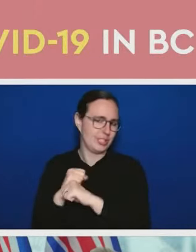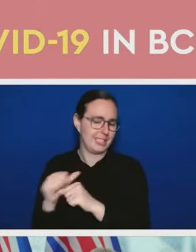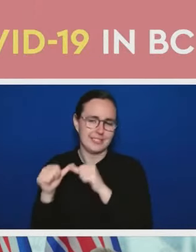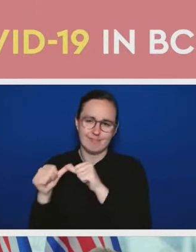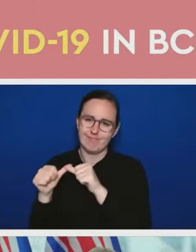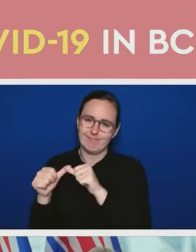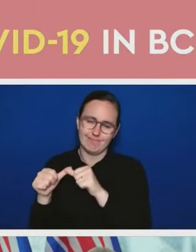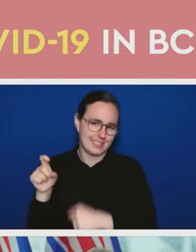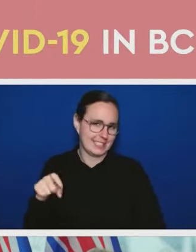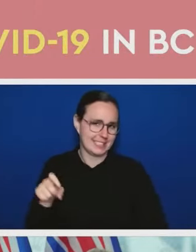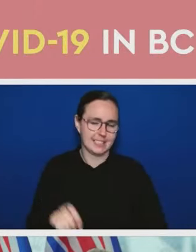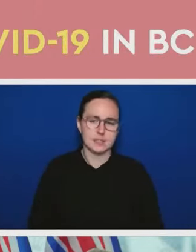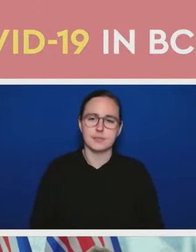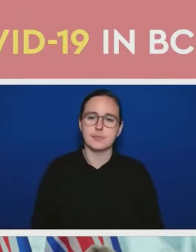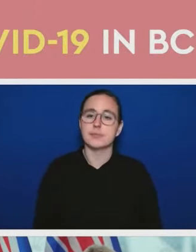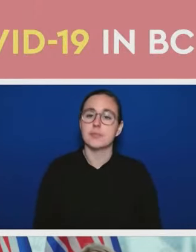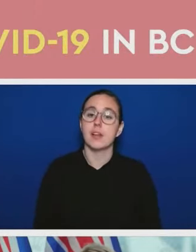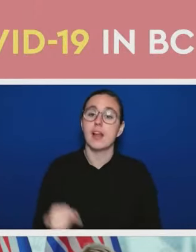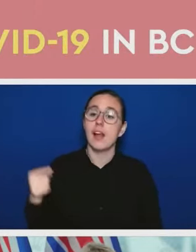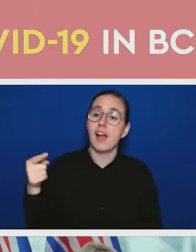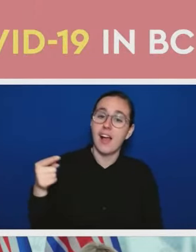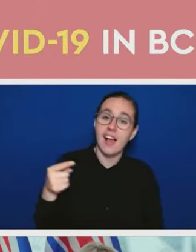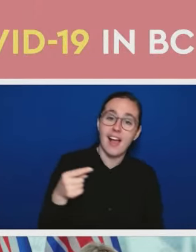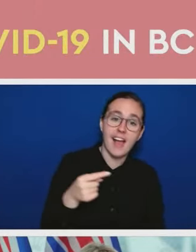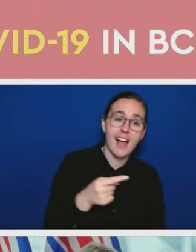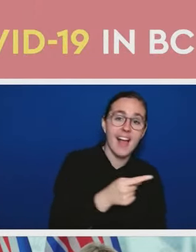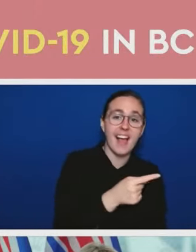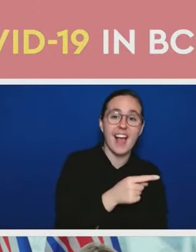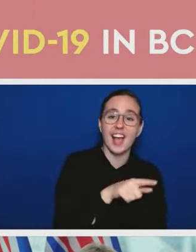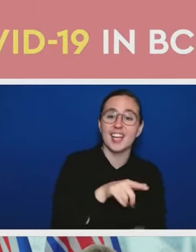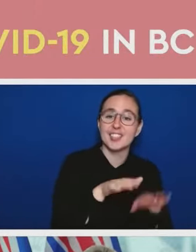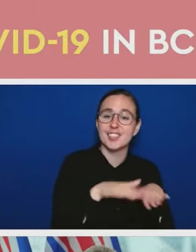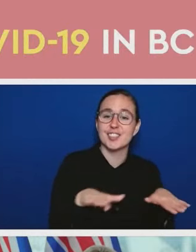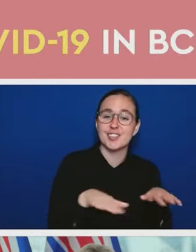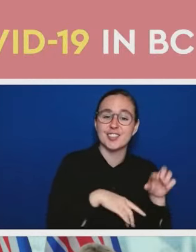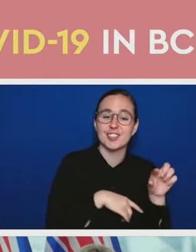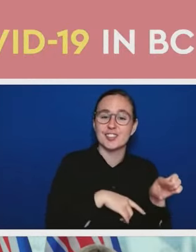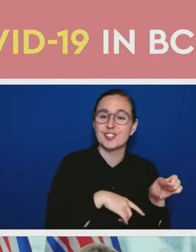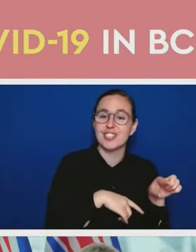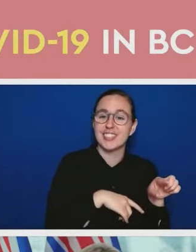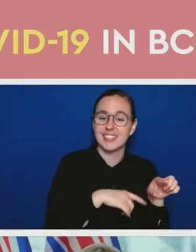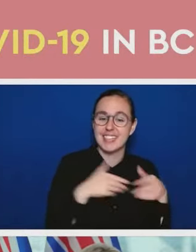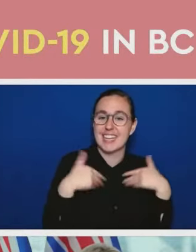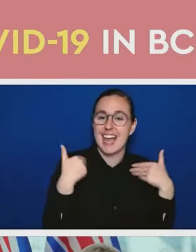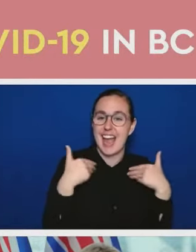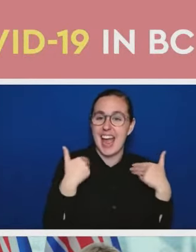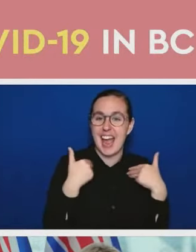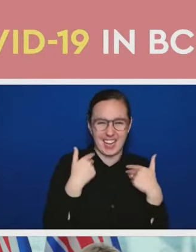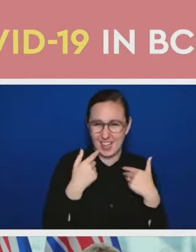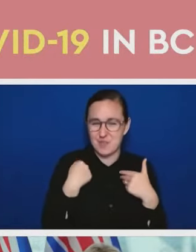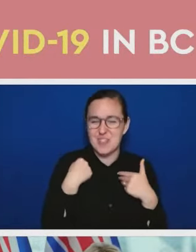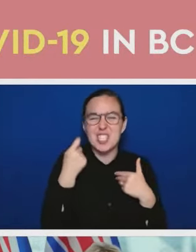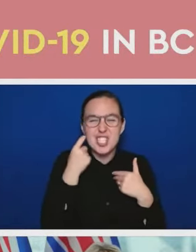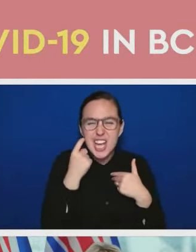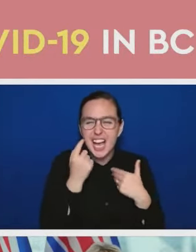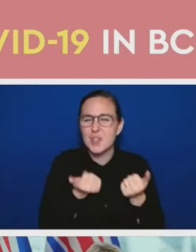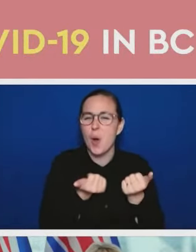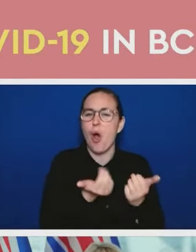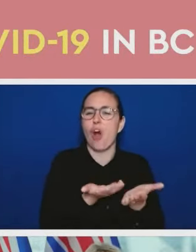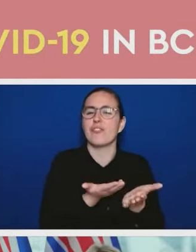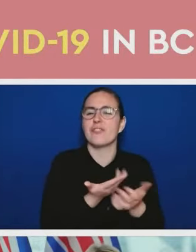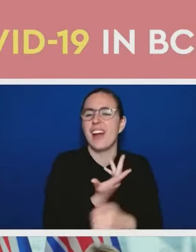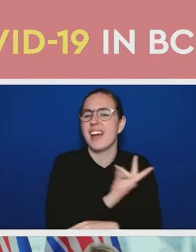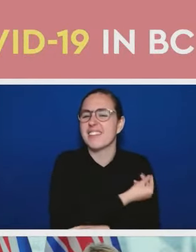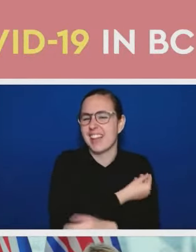that children, they have not had as much access to vaccine over time, and particularly since Omicron has come on the